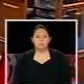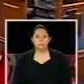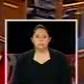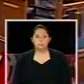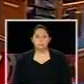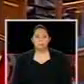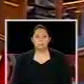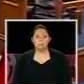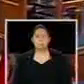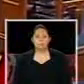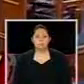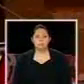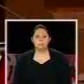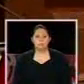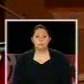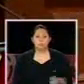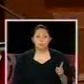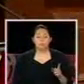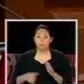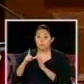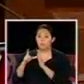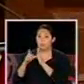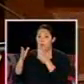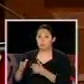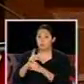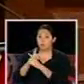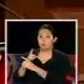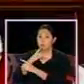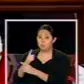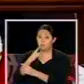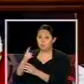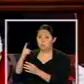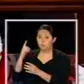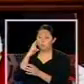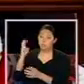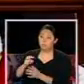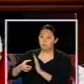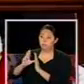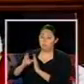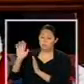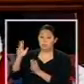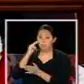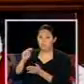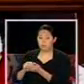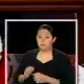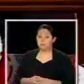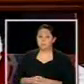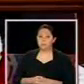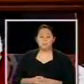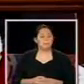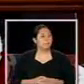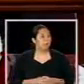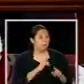The witness, Your Honor, is going over his notes. Let the December 7 ho. December 7 was a Wednesday